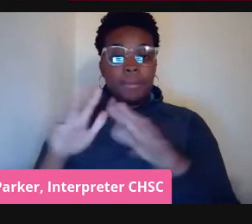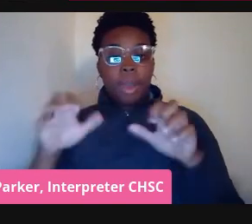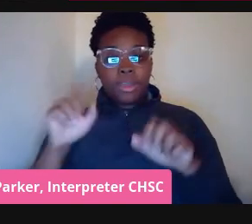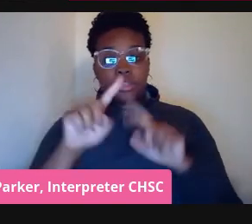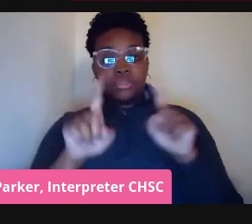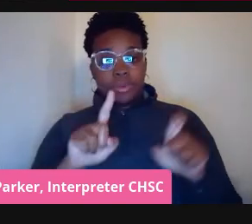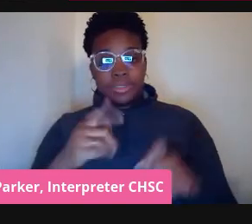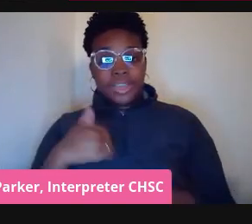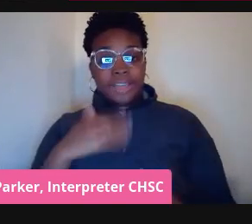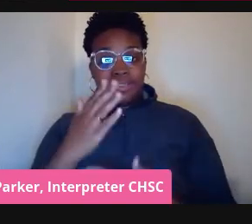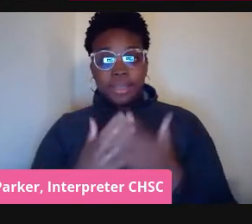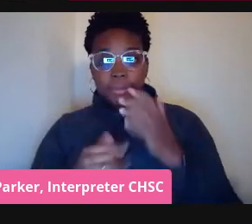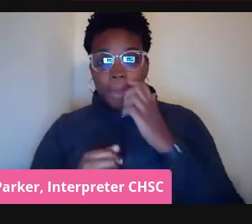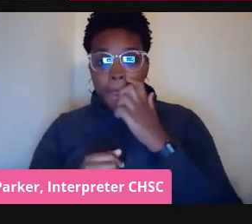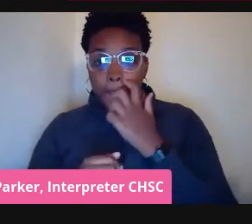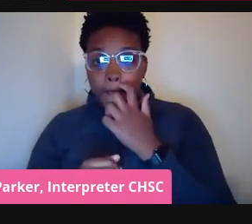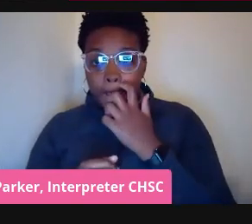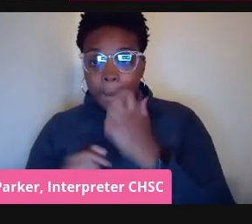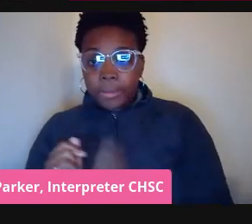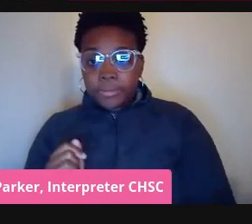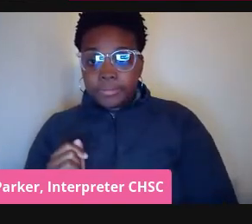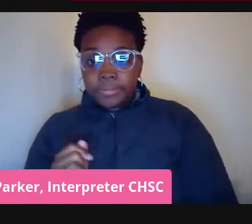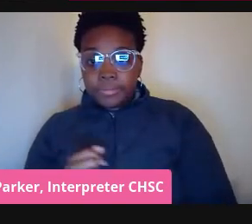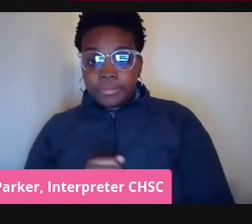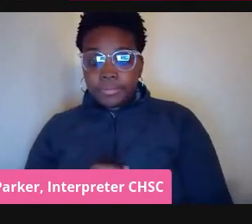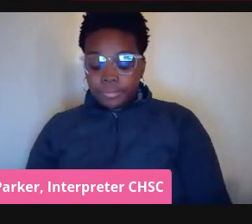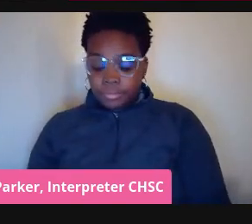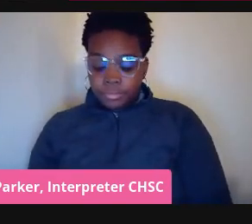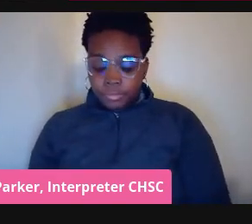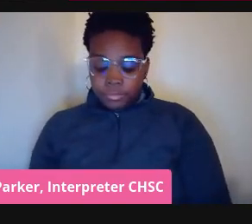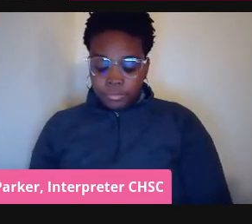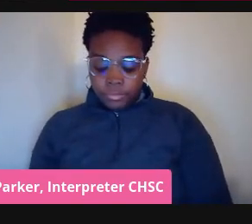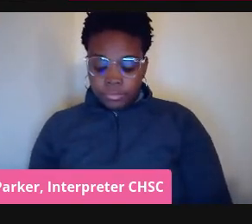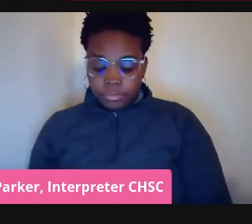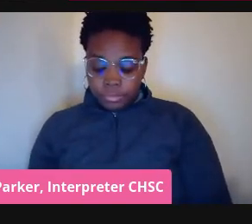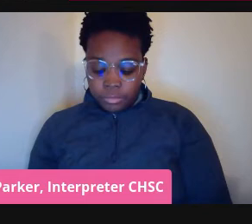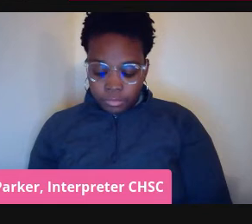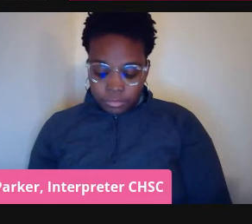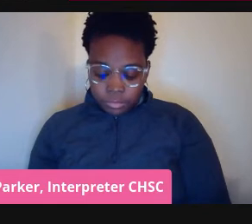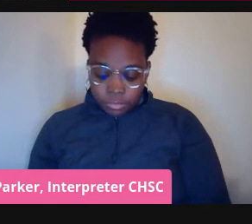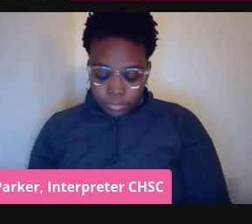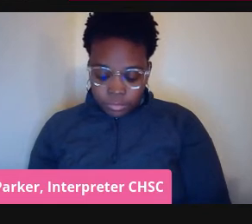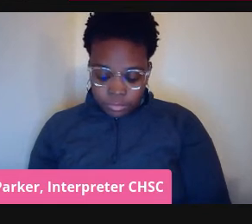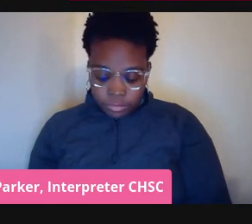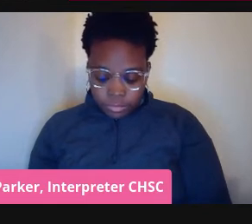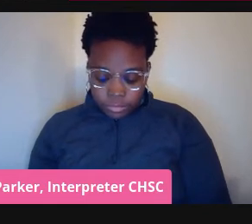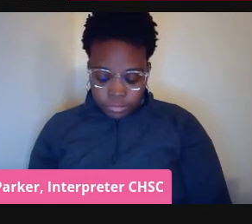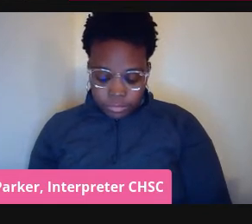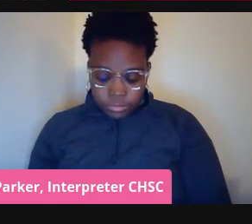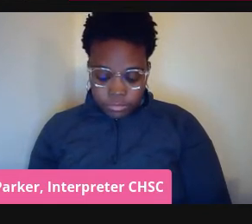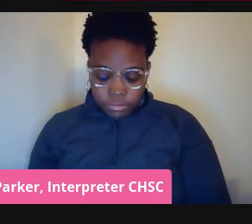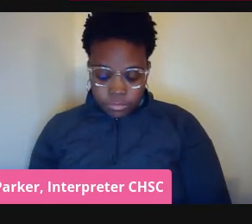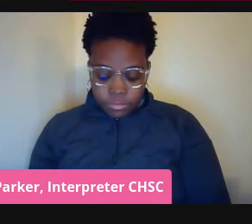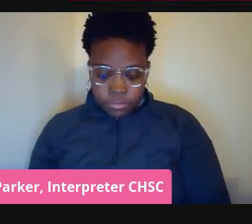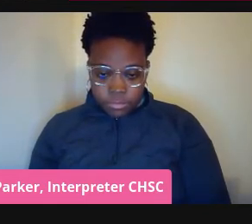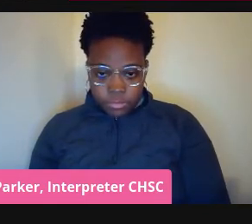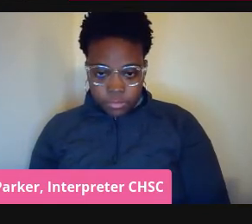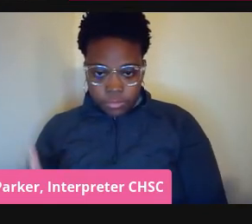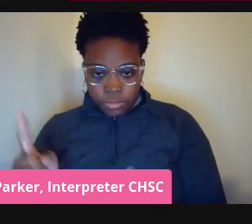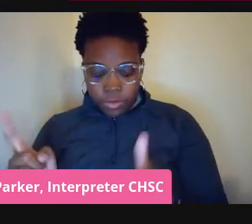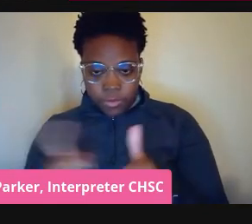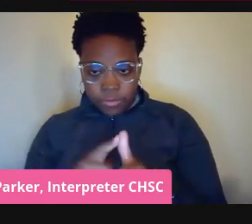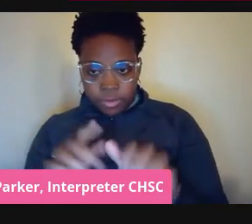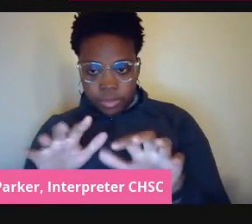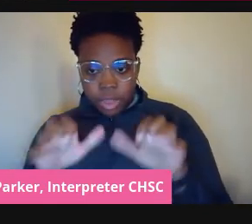some. Let me see here. So from our first audience member, Erica, it